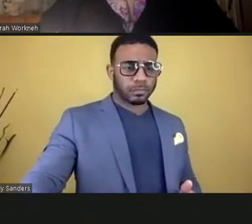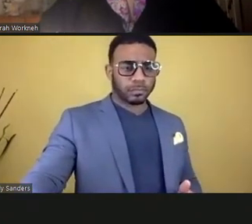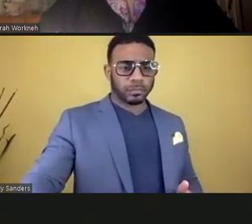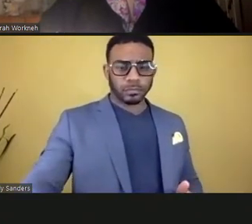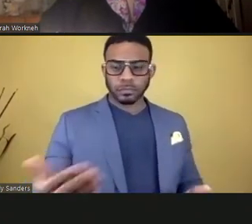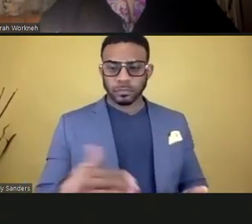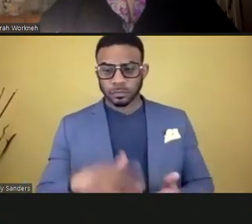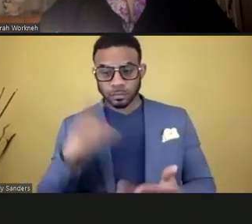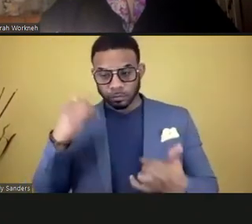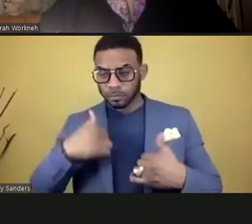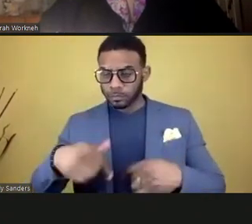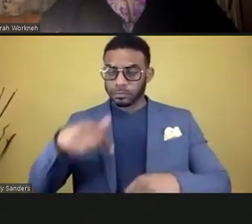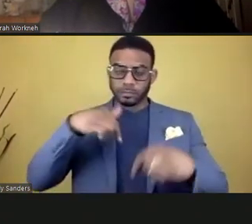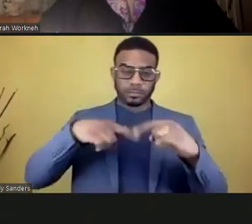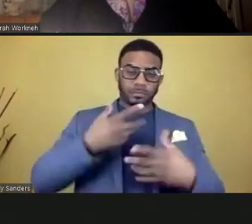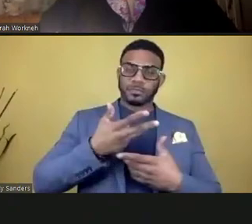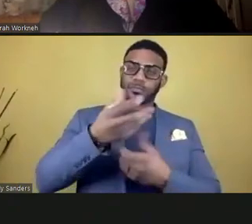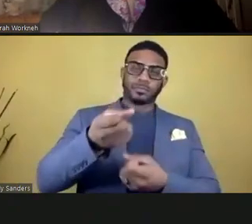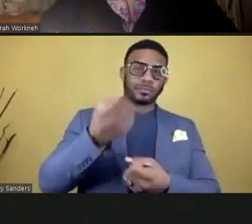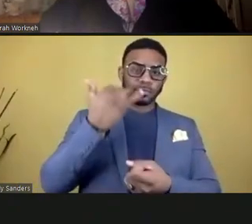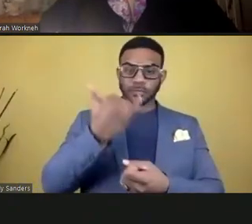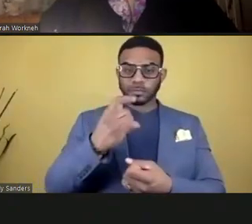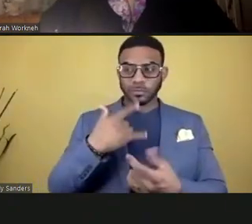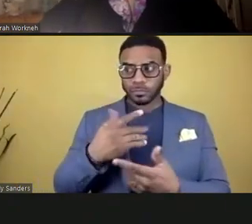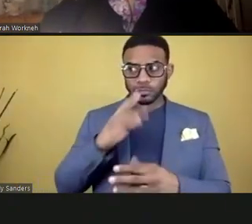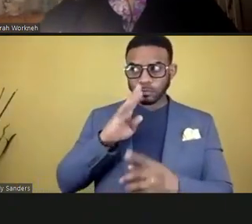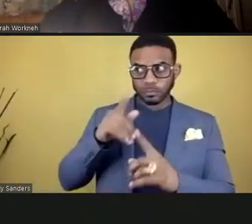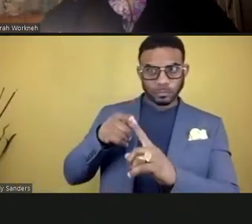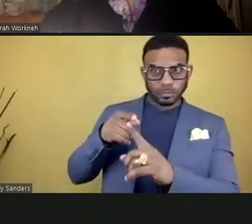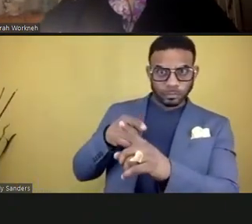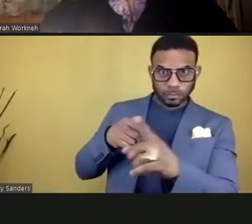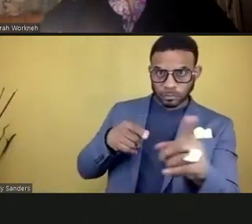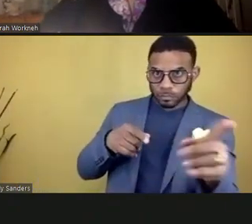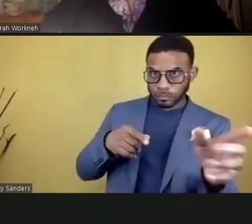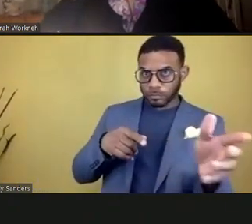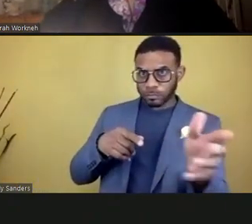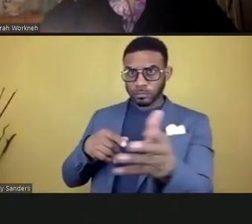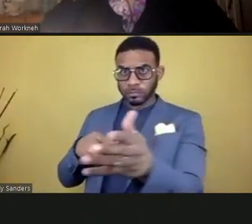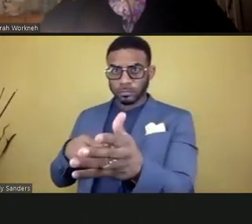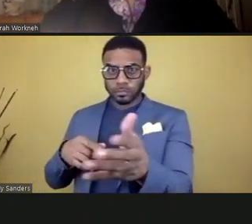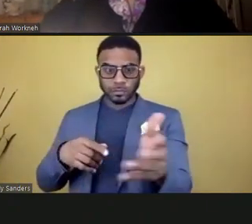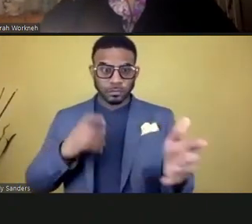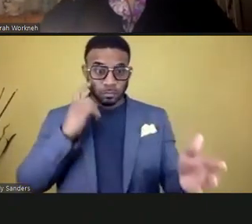Again, for me, this goes back to trust, but if anybody wants to speak to